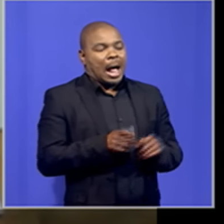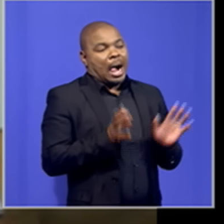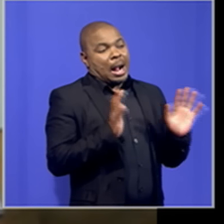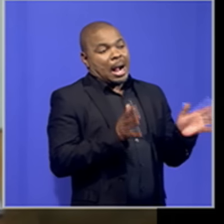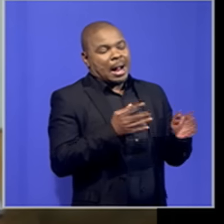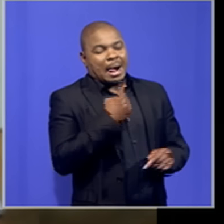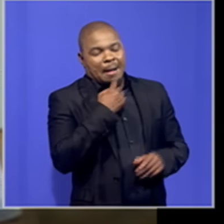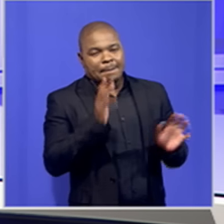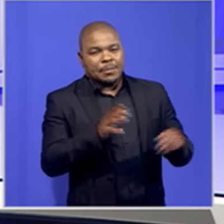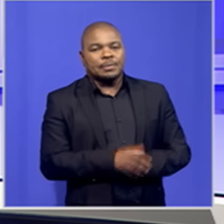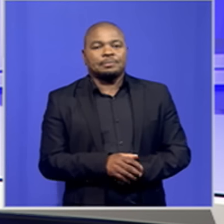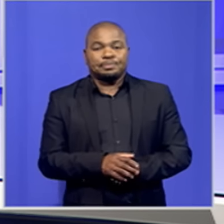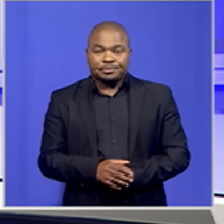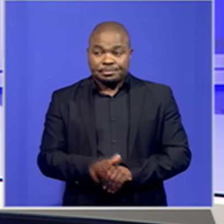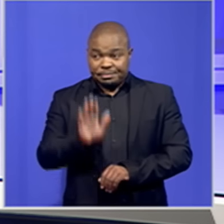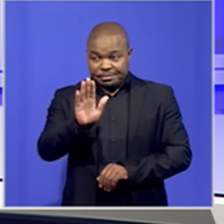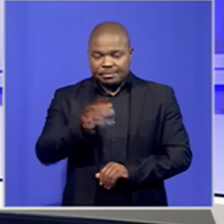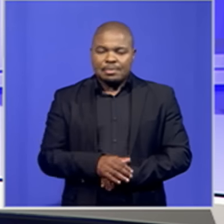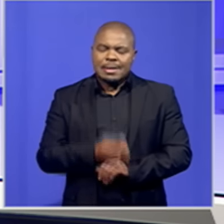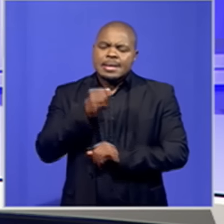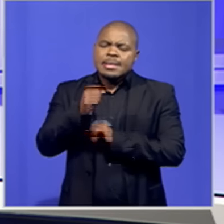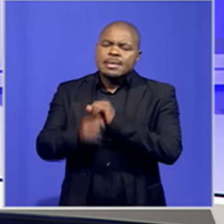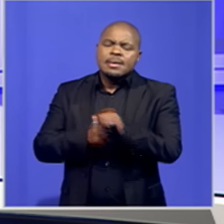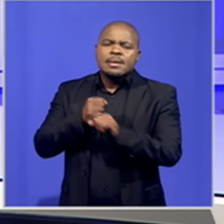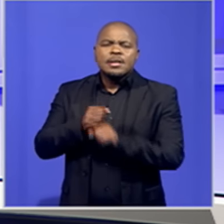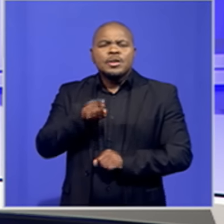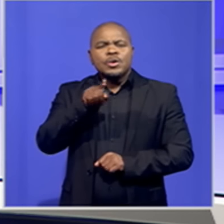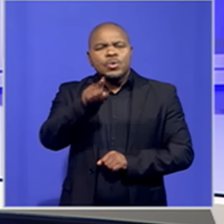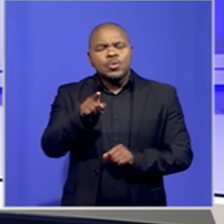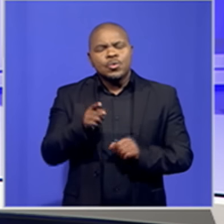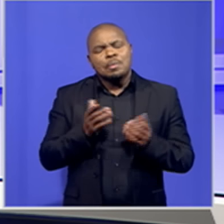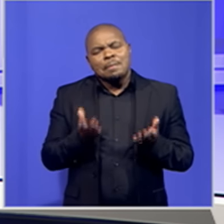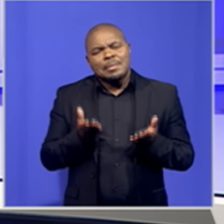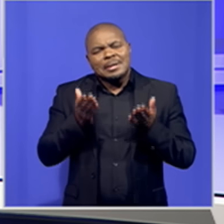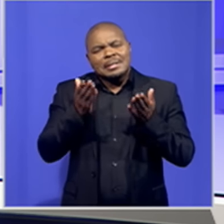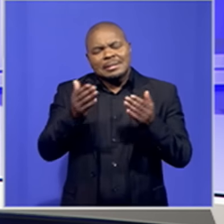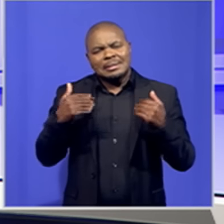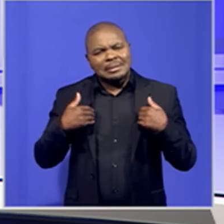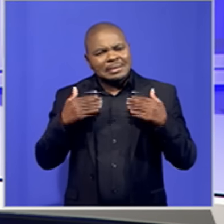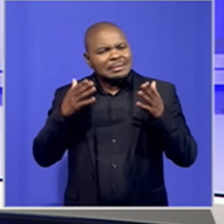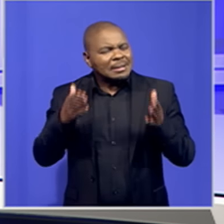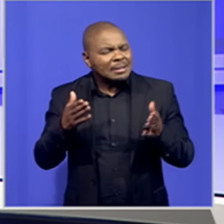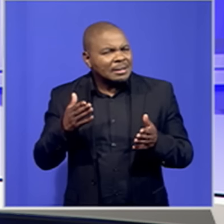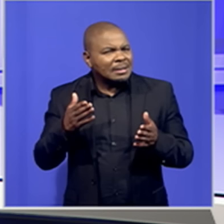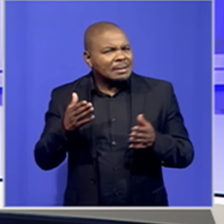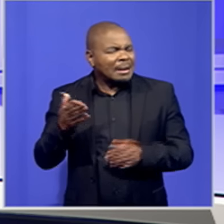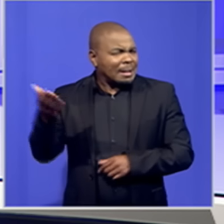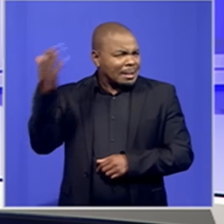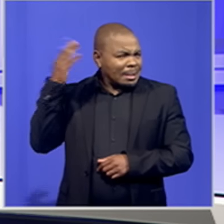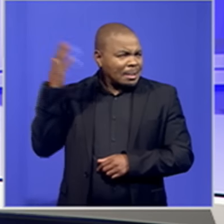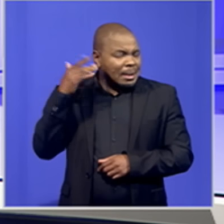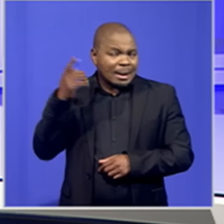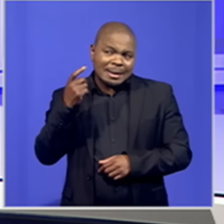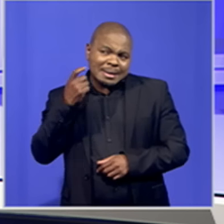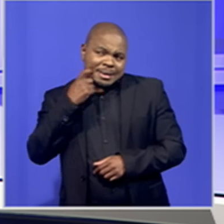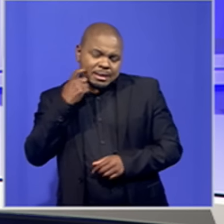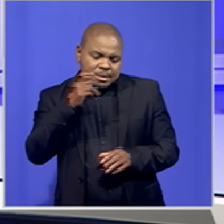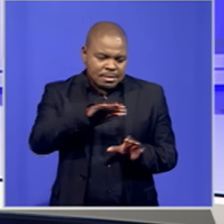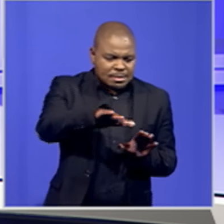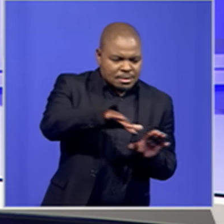A re bue ka jara yaanong e le goreng o simolotse ka yone mo mererong ya tsa kgaso ebile a gone go le bonolo go ka tsena le go dira